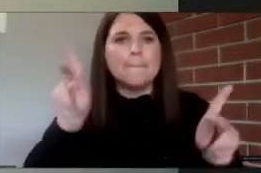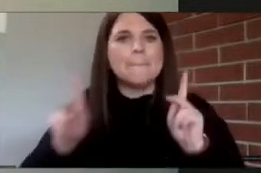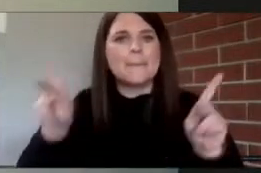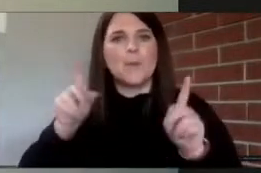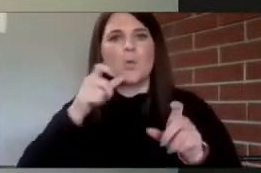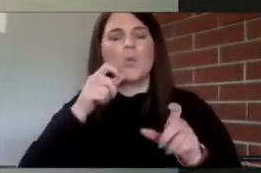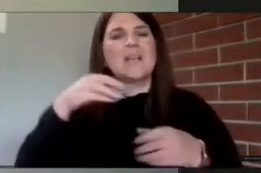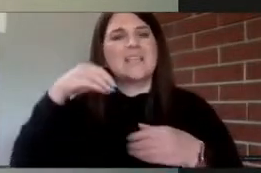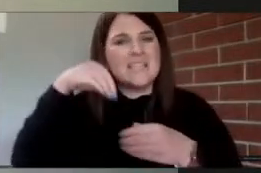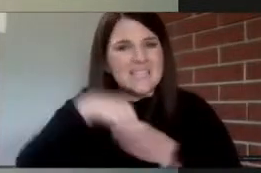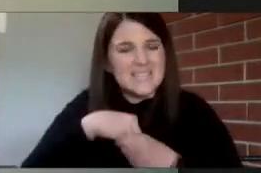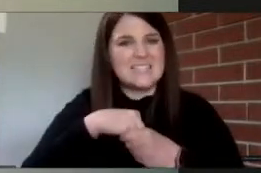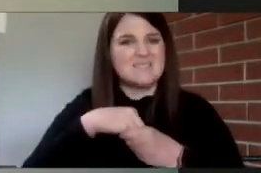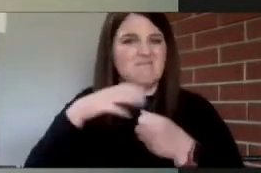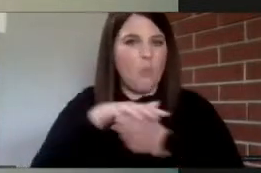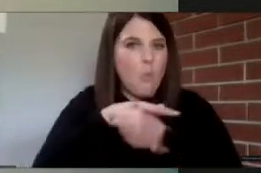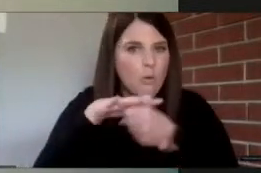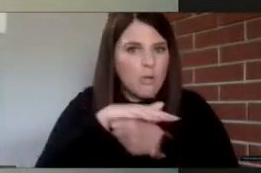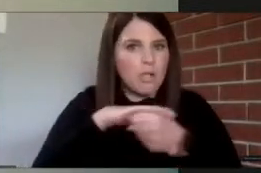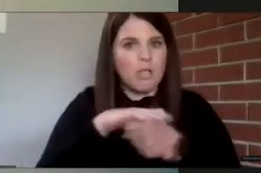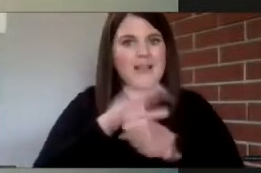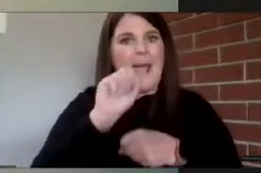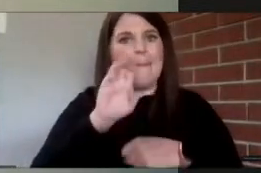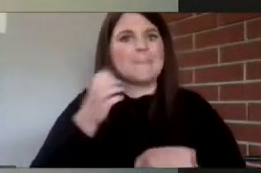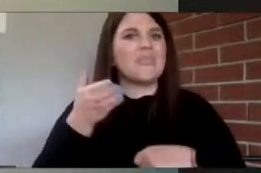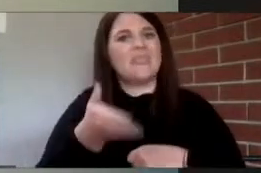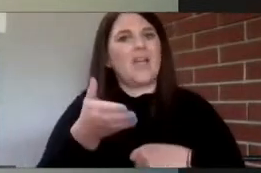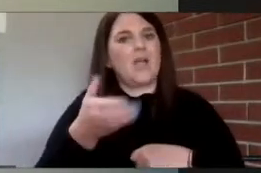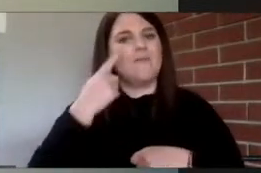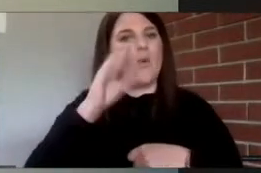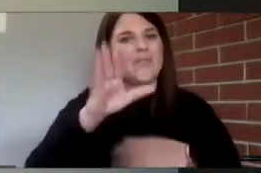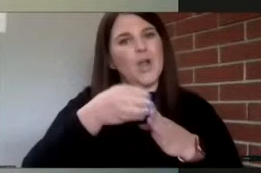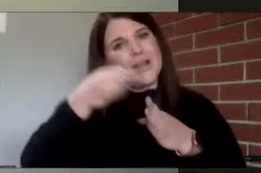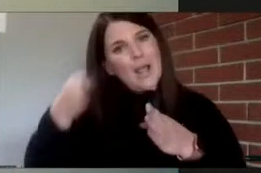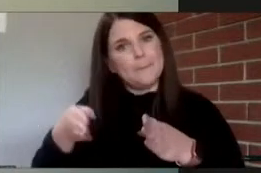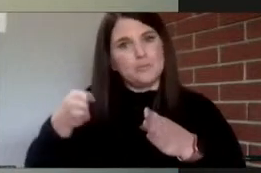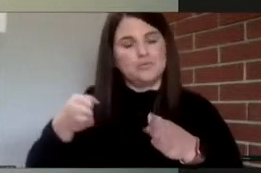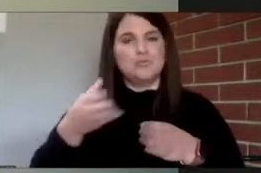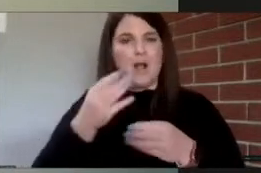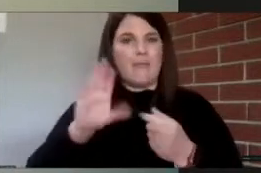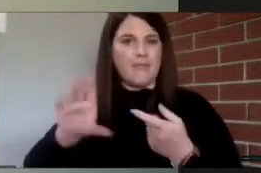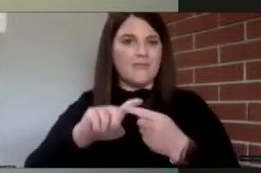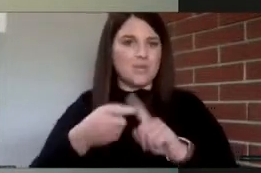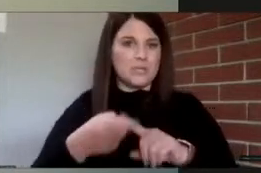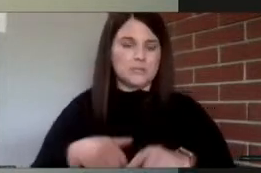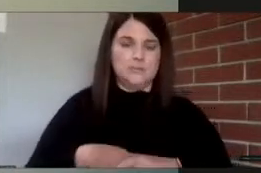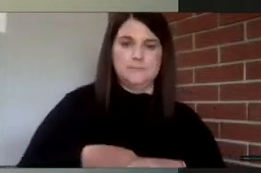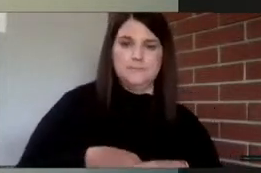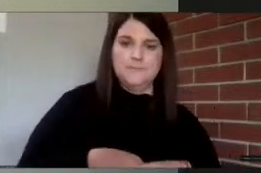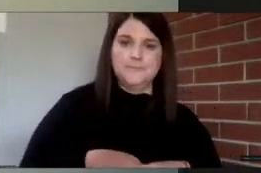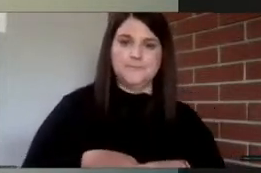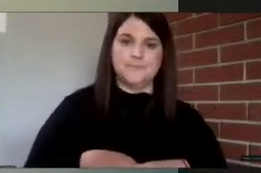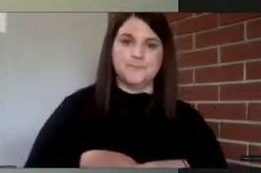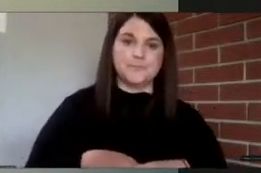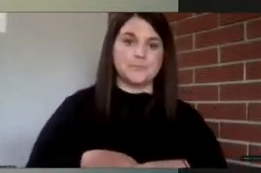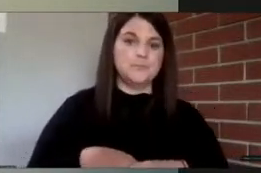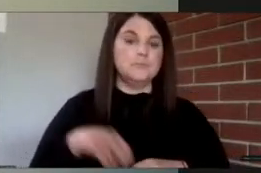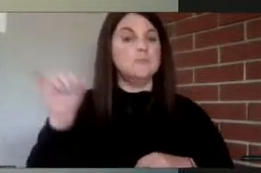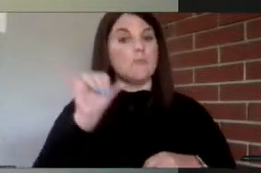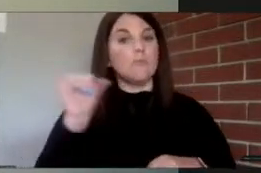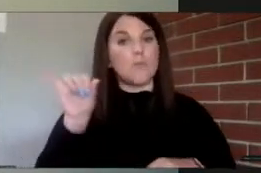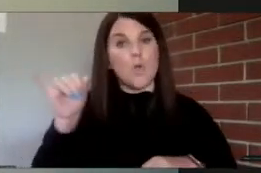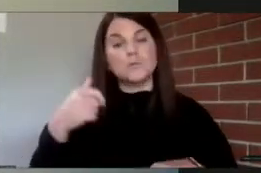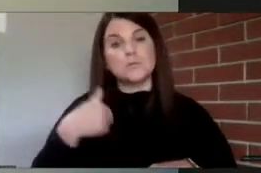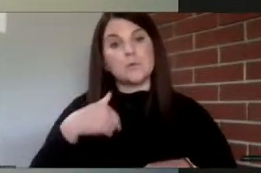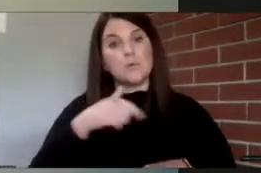local context and can be there for their neighbors and friends. In parallel to this, we have been